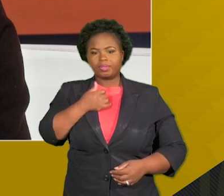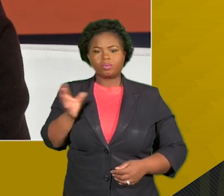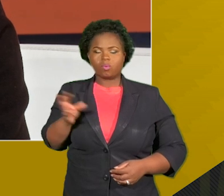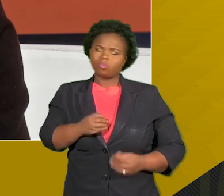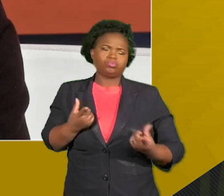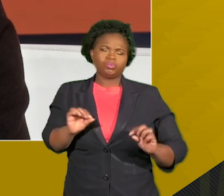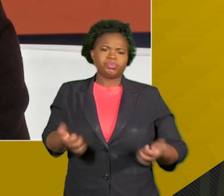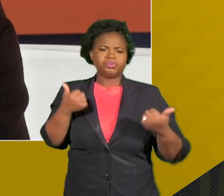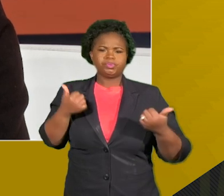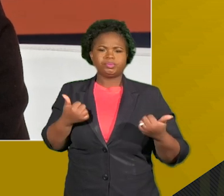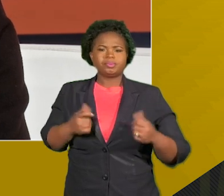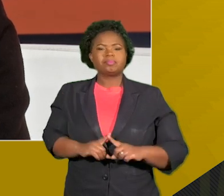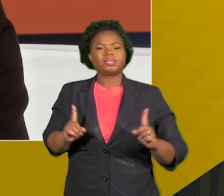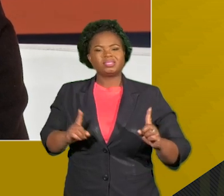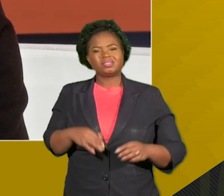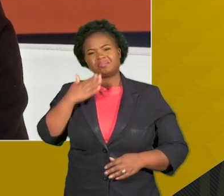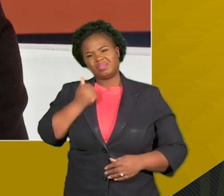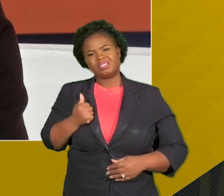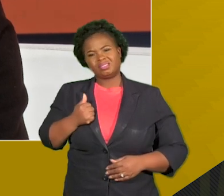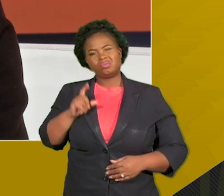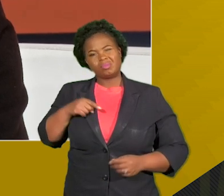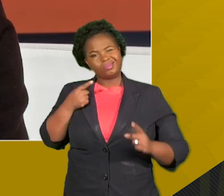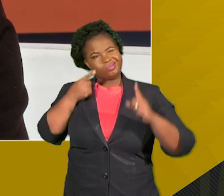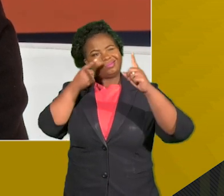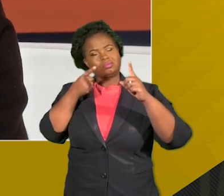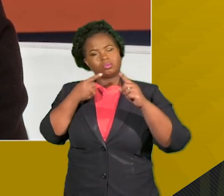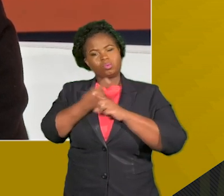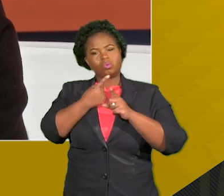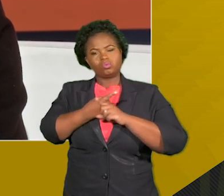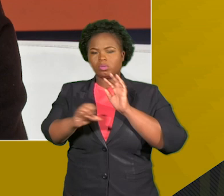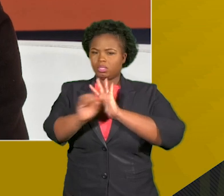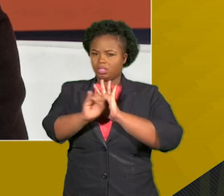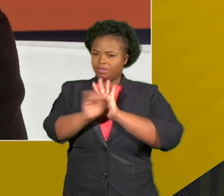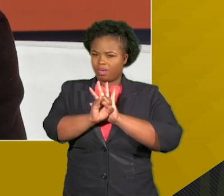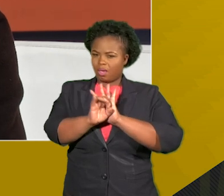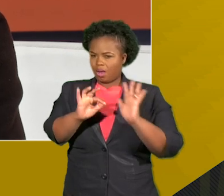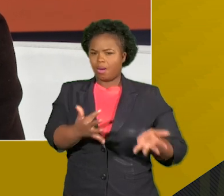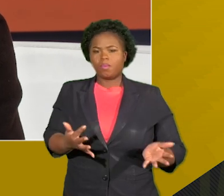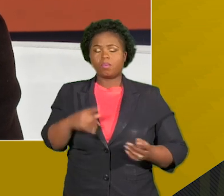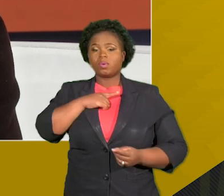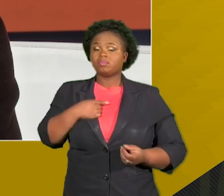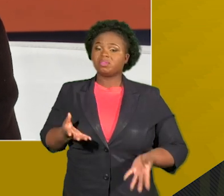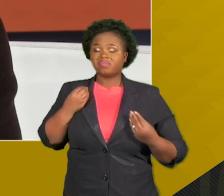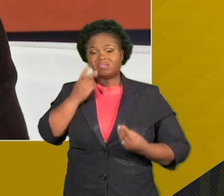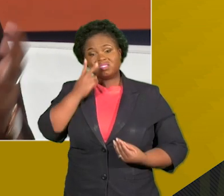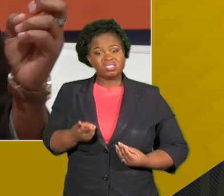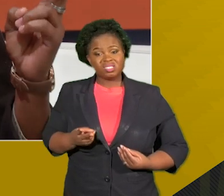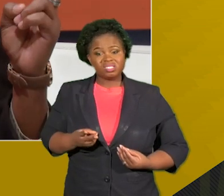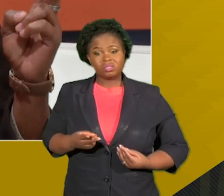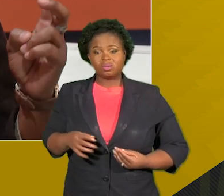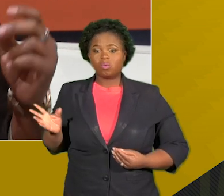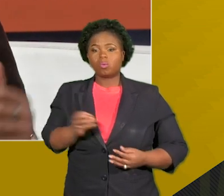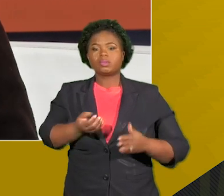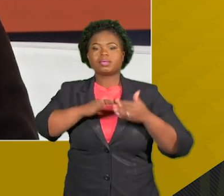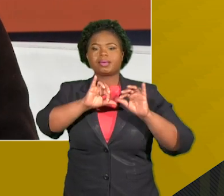doing a very great job. But I'm glad that even a key in terms of my identifications. Because what I've discovered is that each and